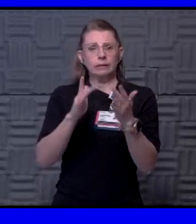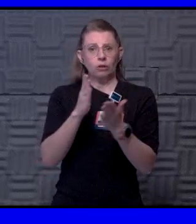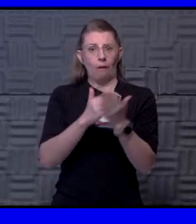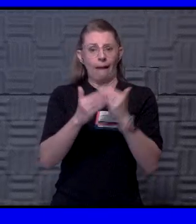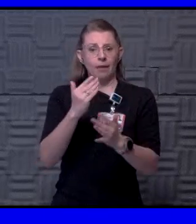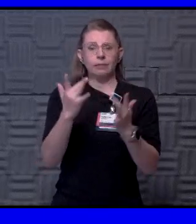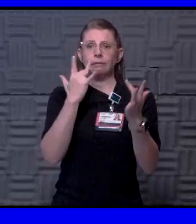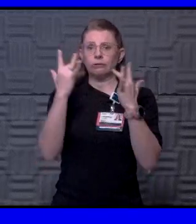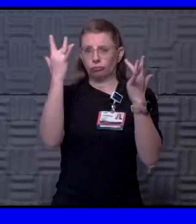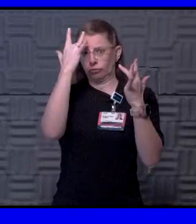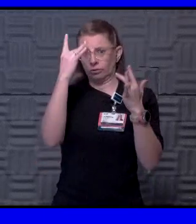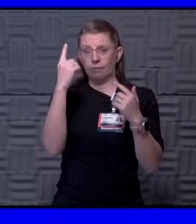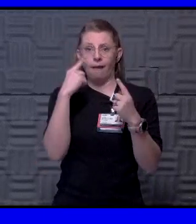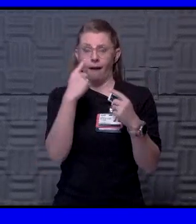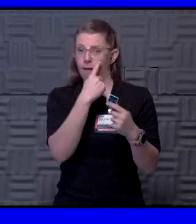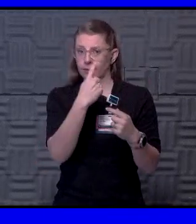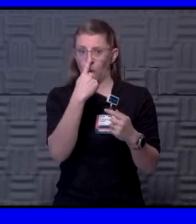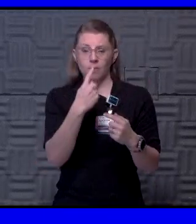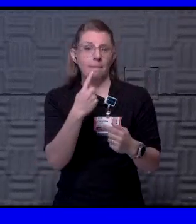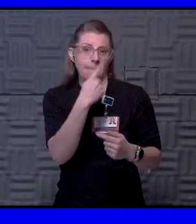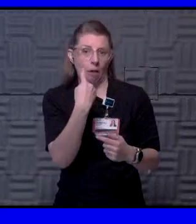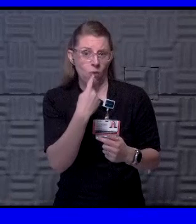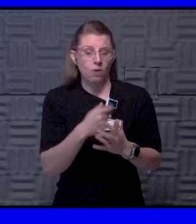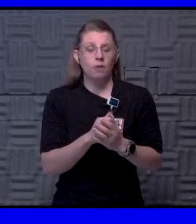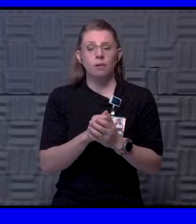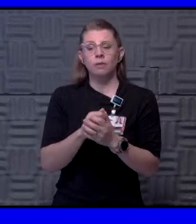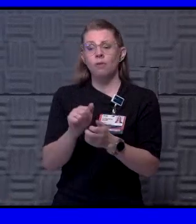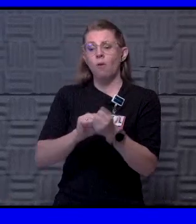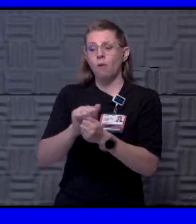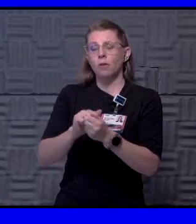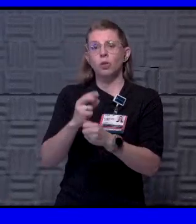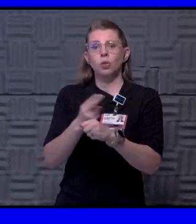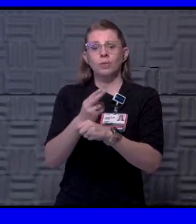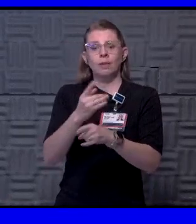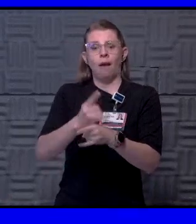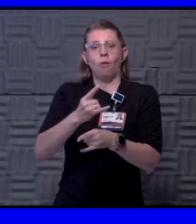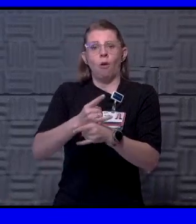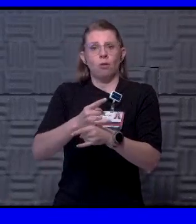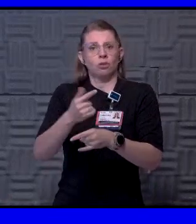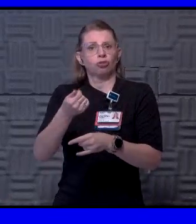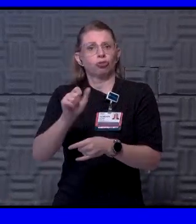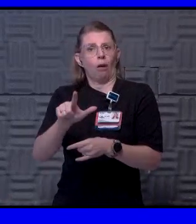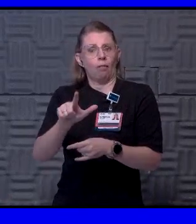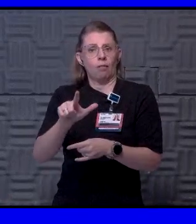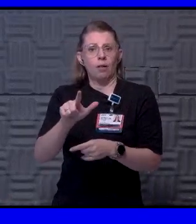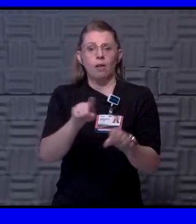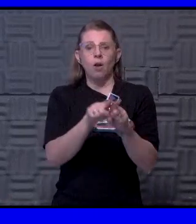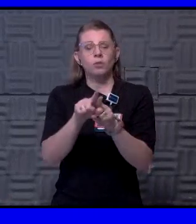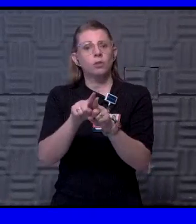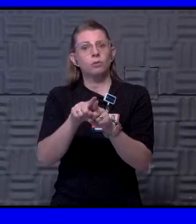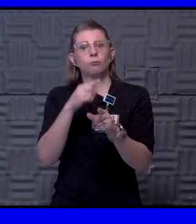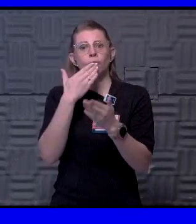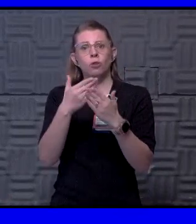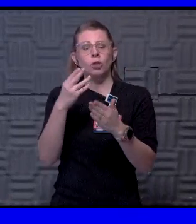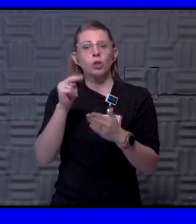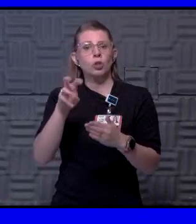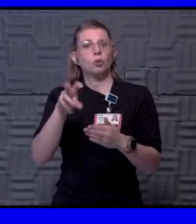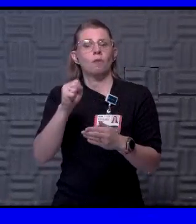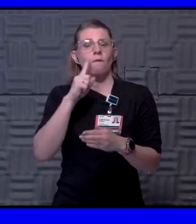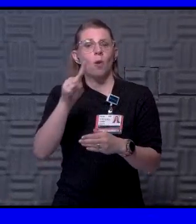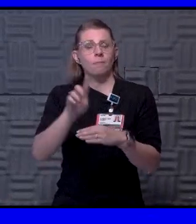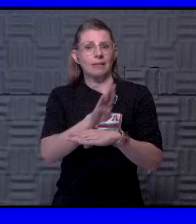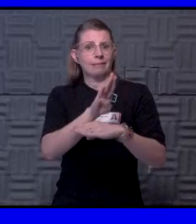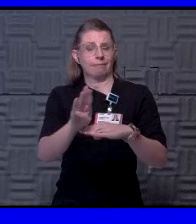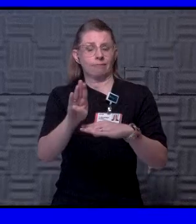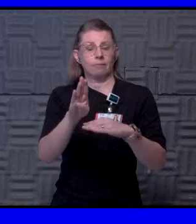your nose, or your mouth, frequently washing them or using alcohol gel. But I think that's also other good news for businesses. We know that a lot